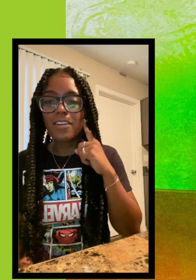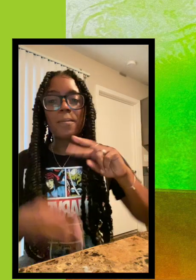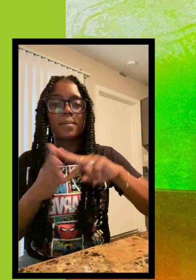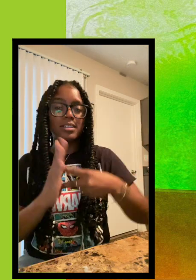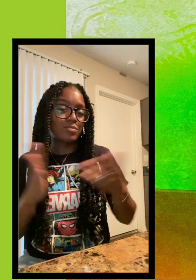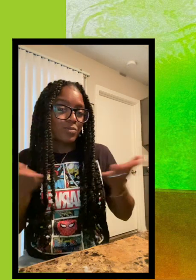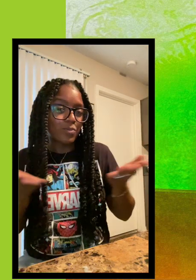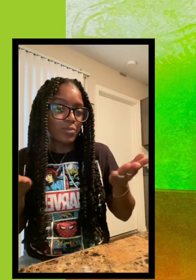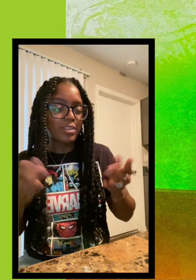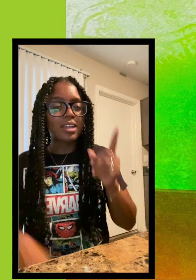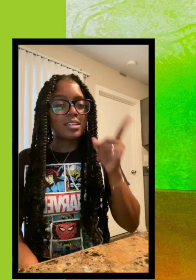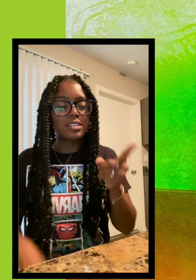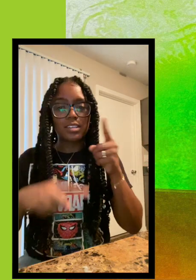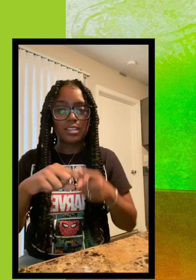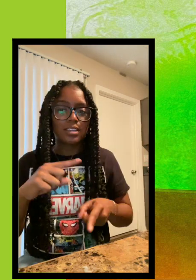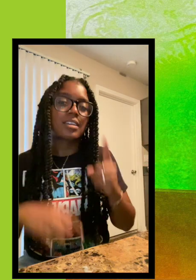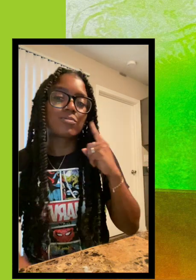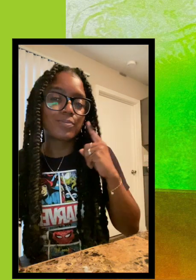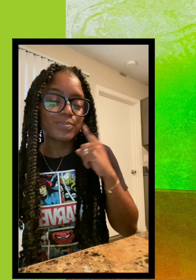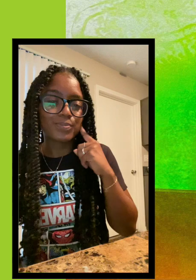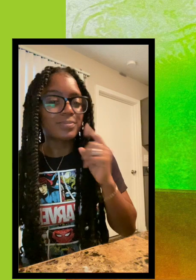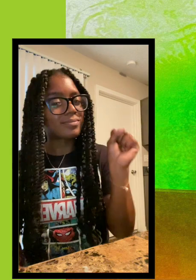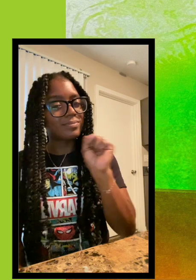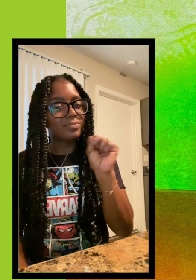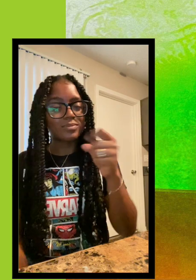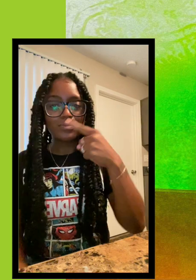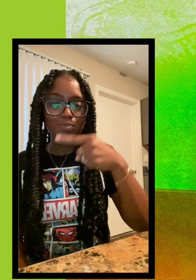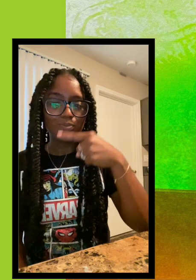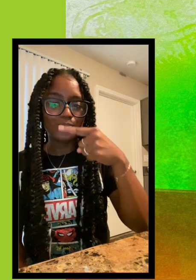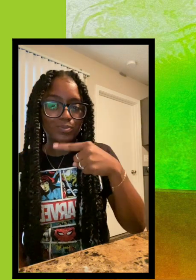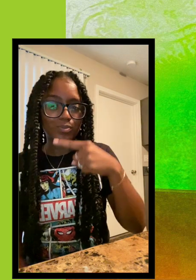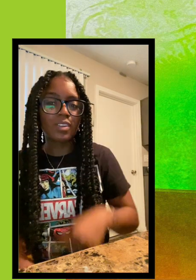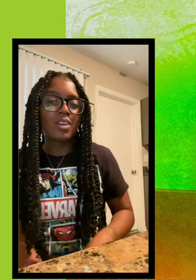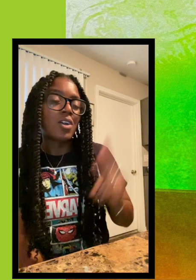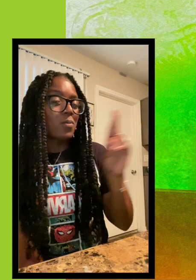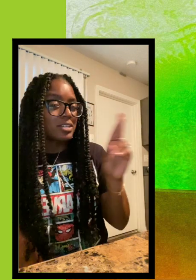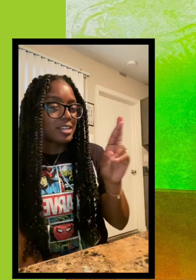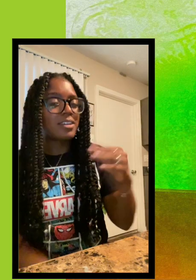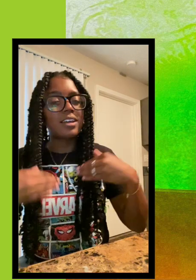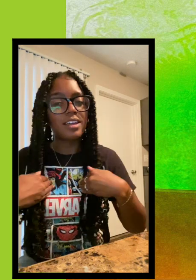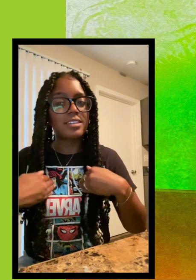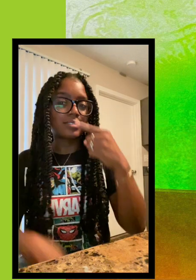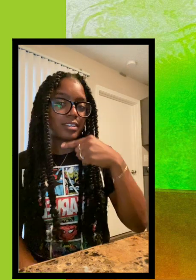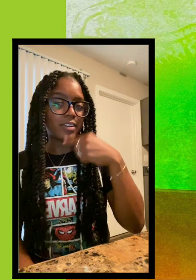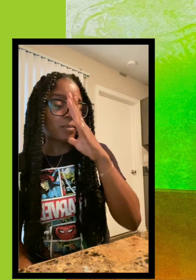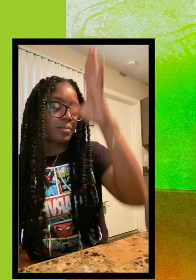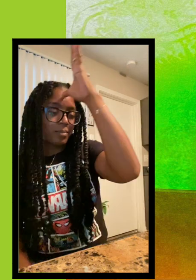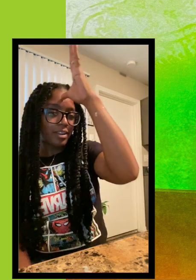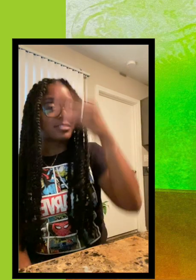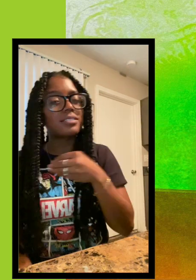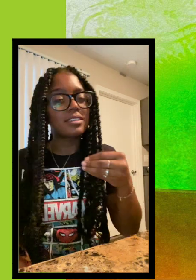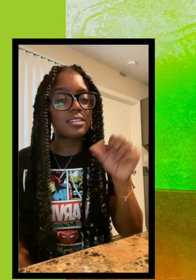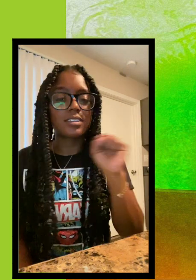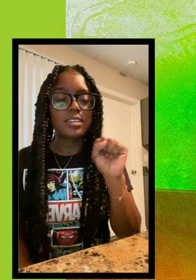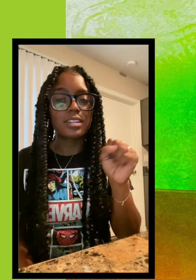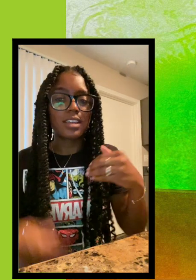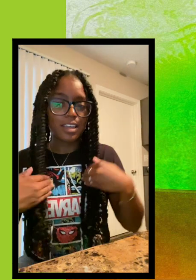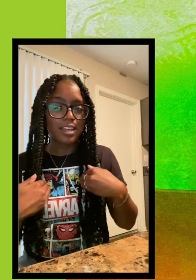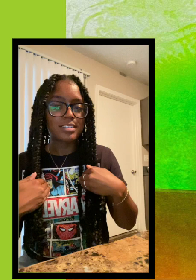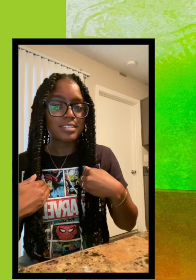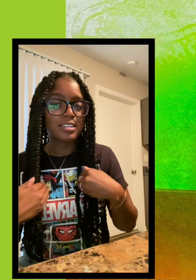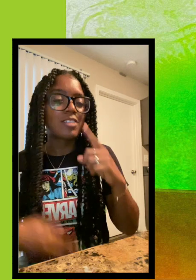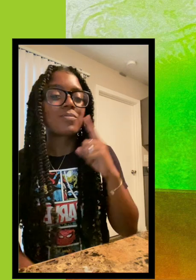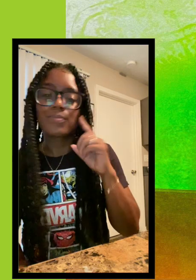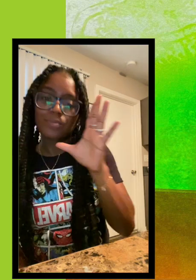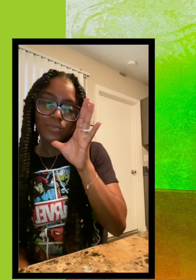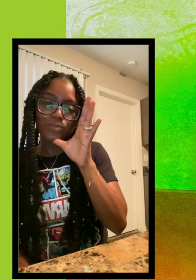unable to hear. Serenity is hearing. Rochelle has hearing parents, and Serenity has a deaf mother and